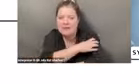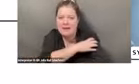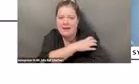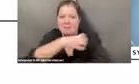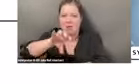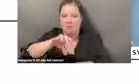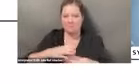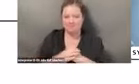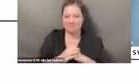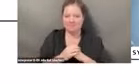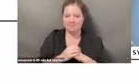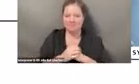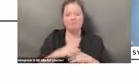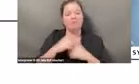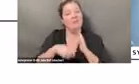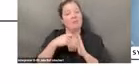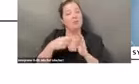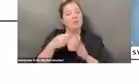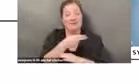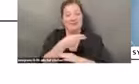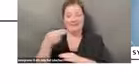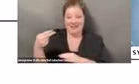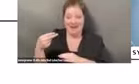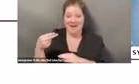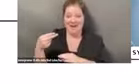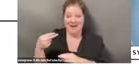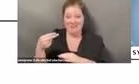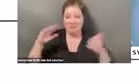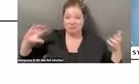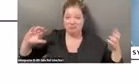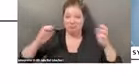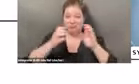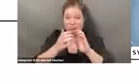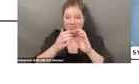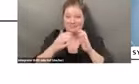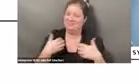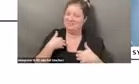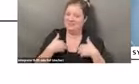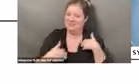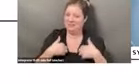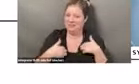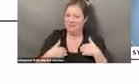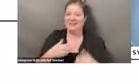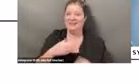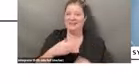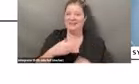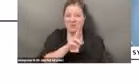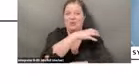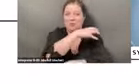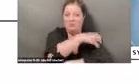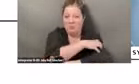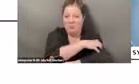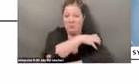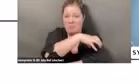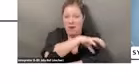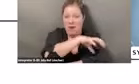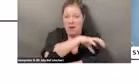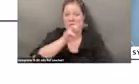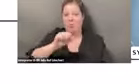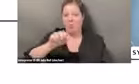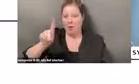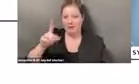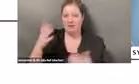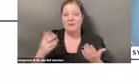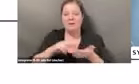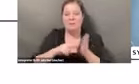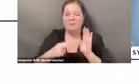So the project name, the abbreviation, the acronym is interesting, but it stands for Involving, Empowering and